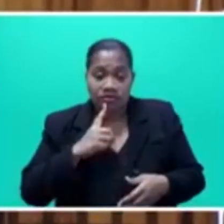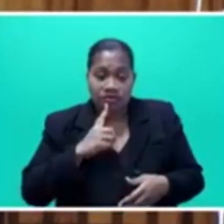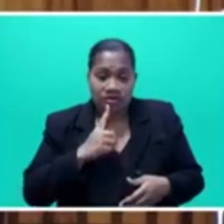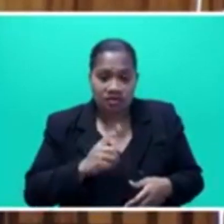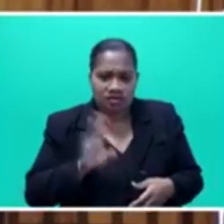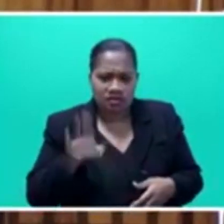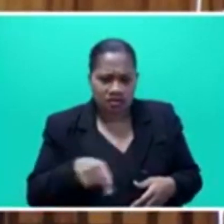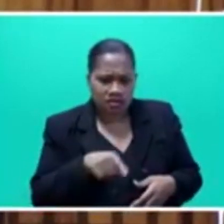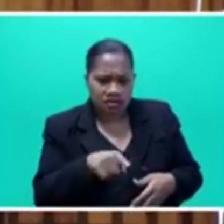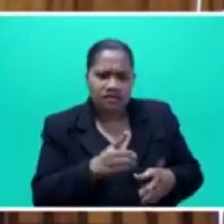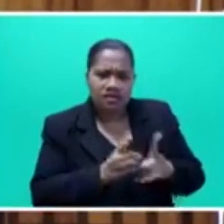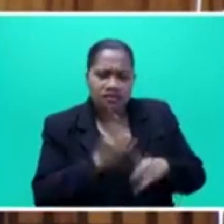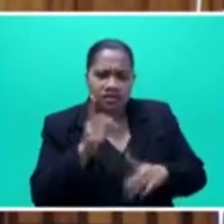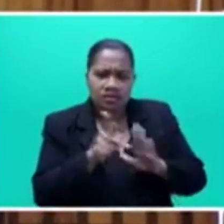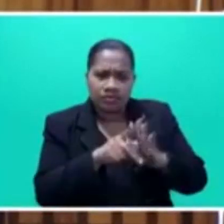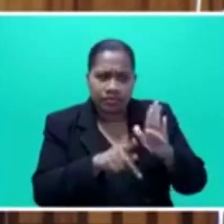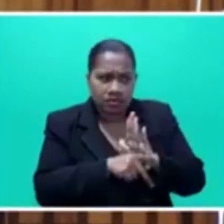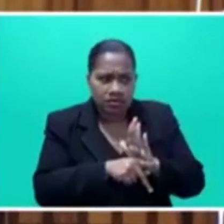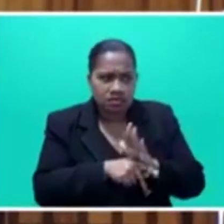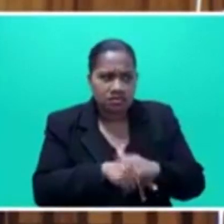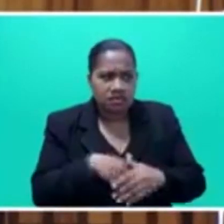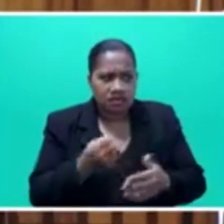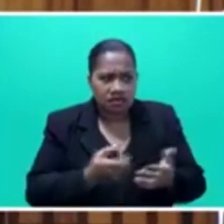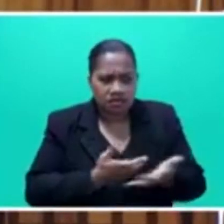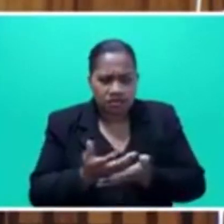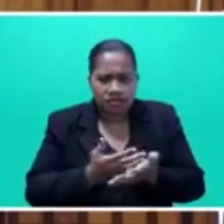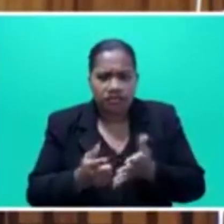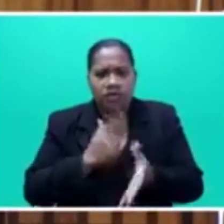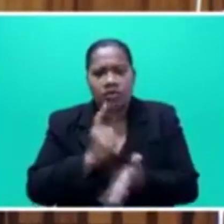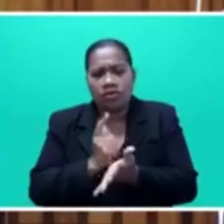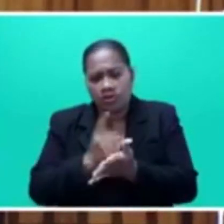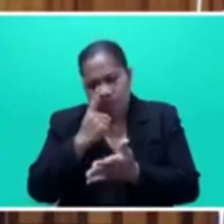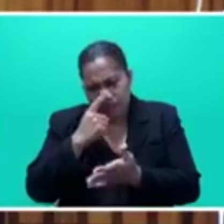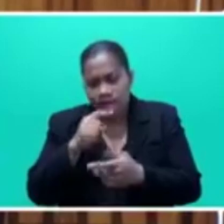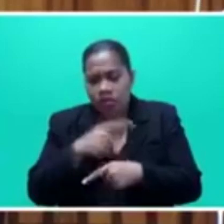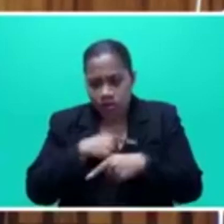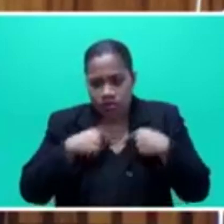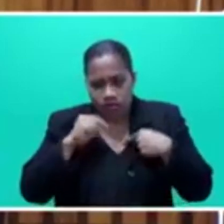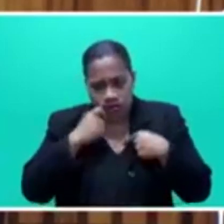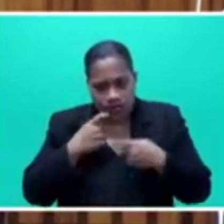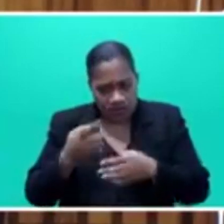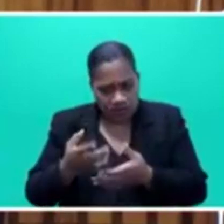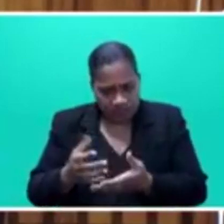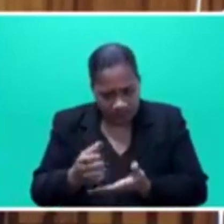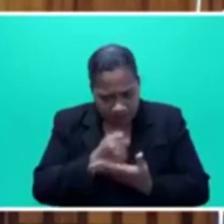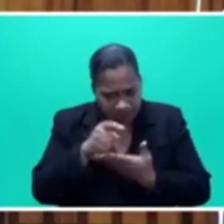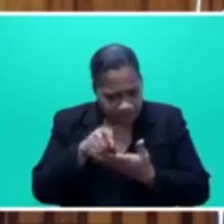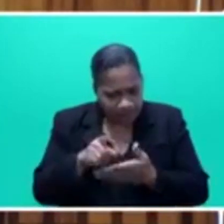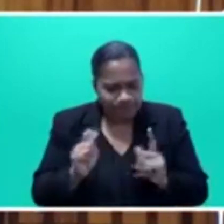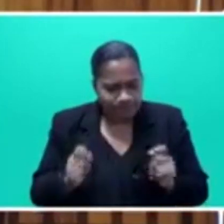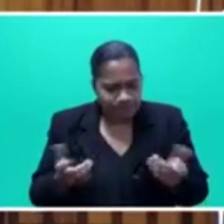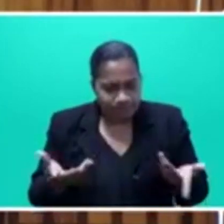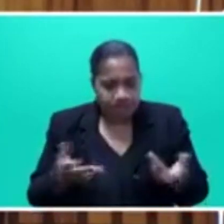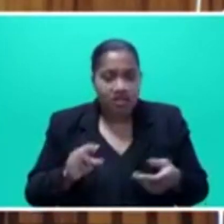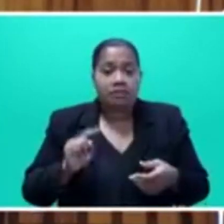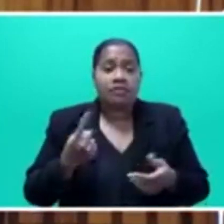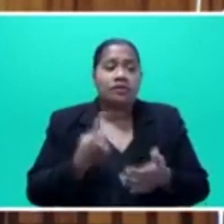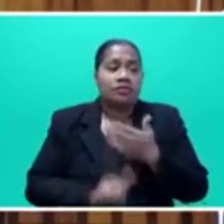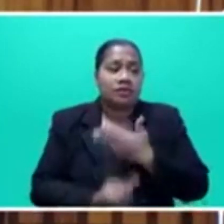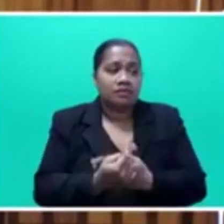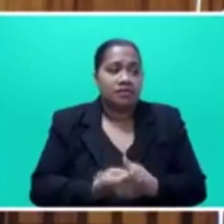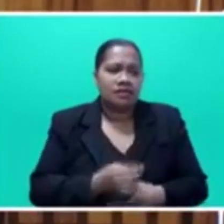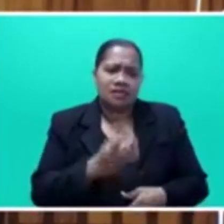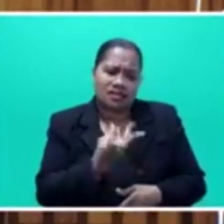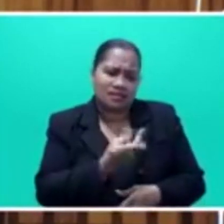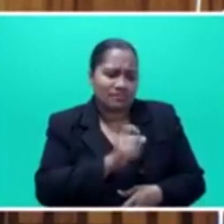they've developed this policy, they've consulted lots of people, we will adopt that also. But they're so politically egotistical that they won't